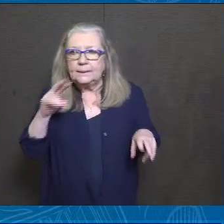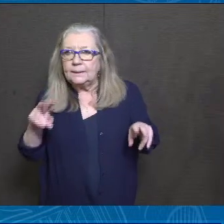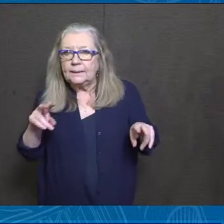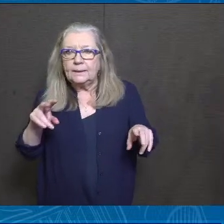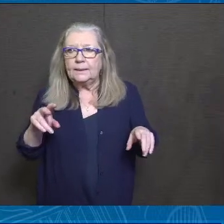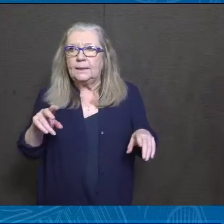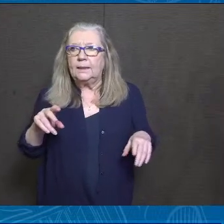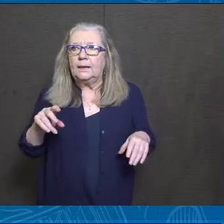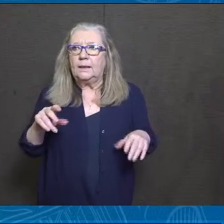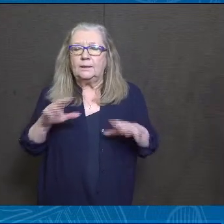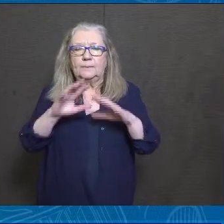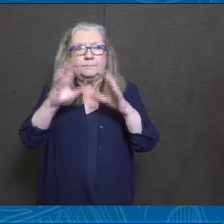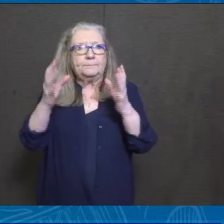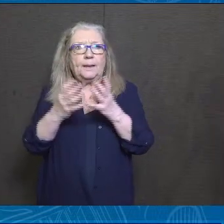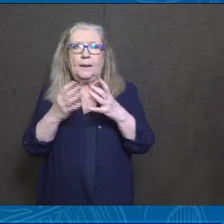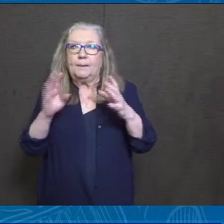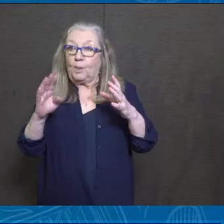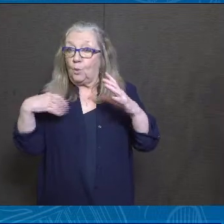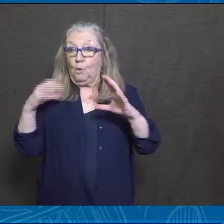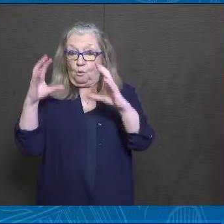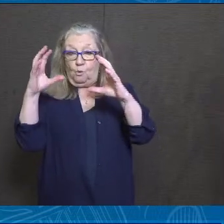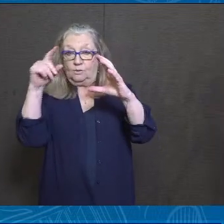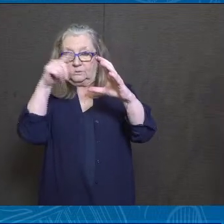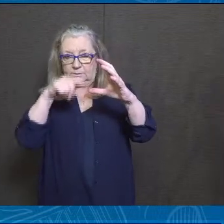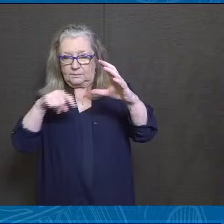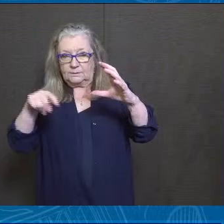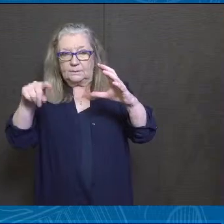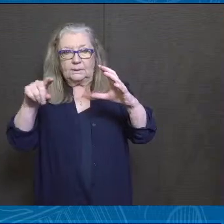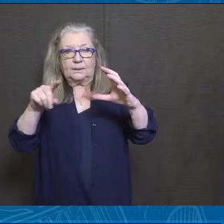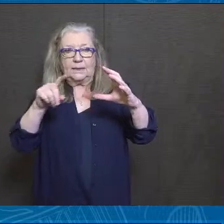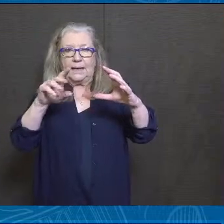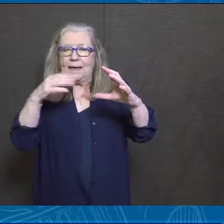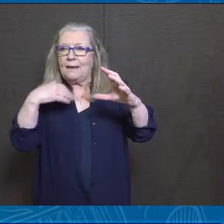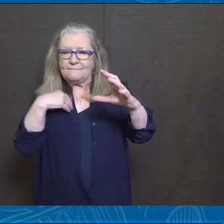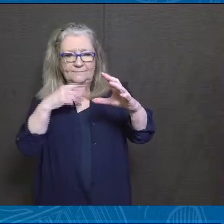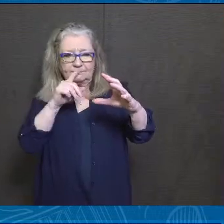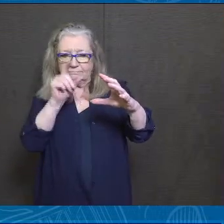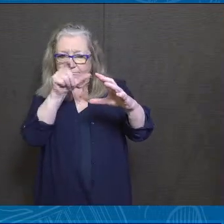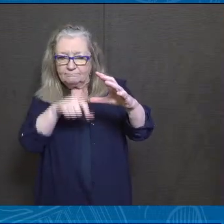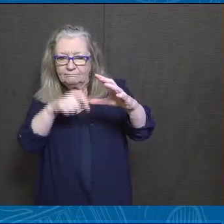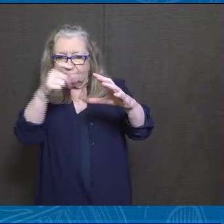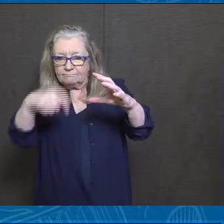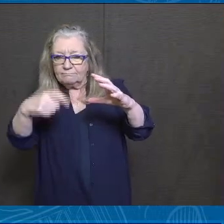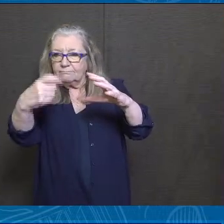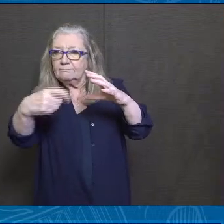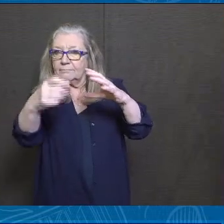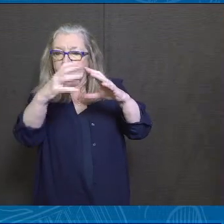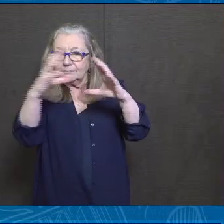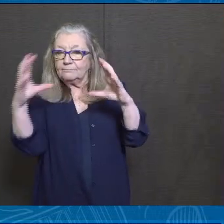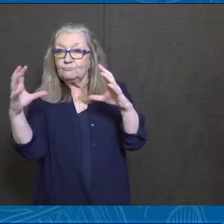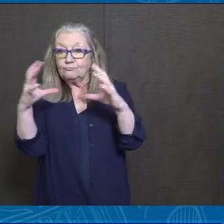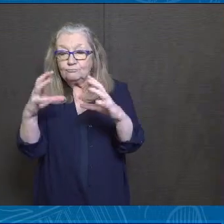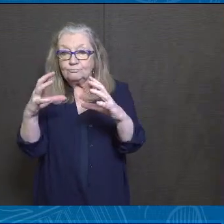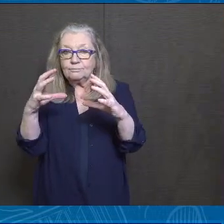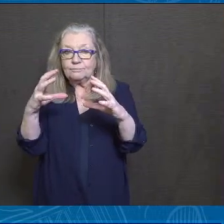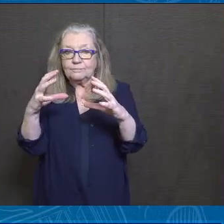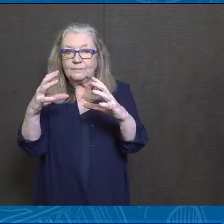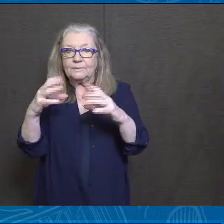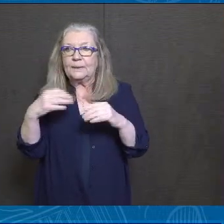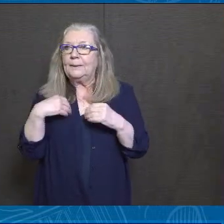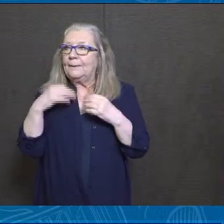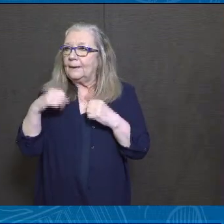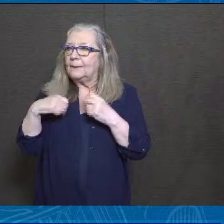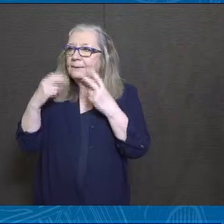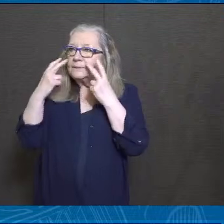and blue, green, and there is leather and black line. I can see